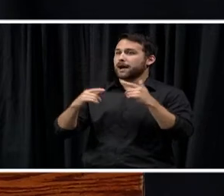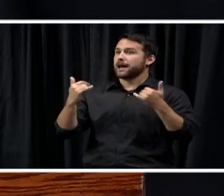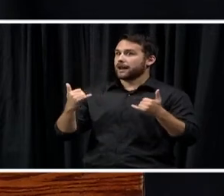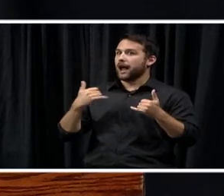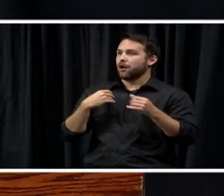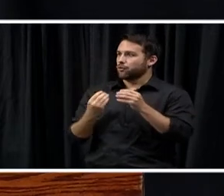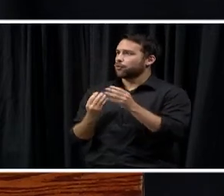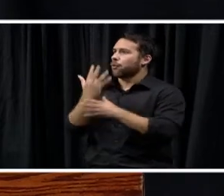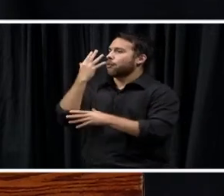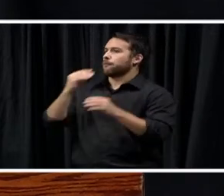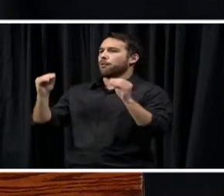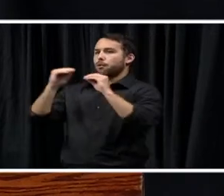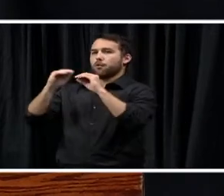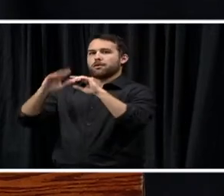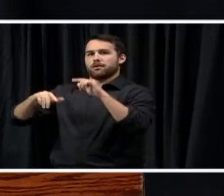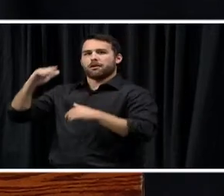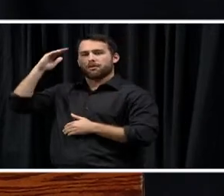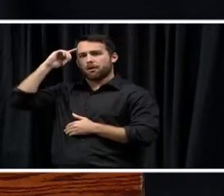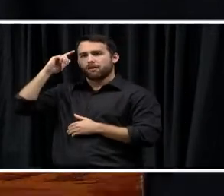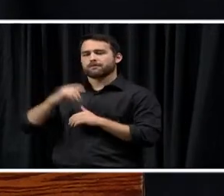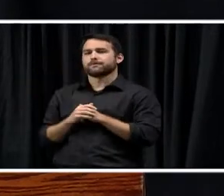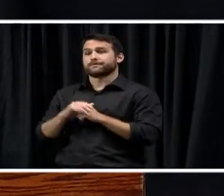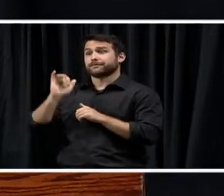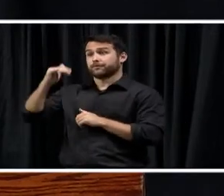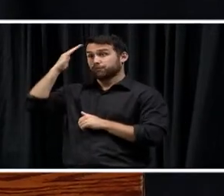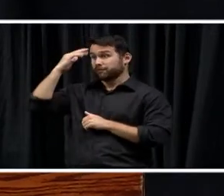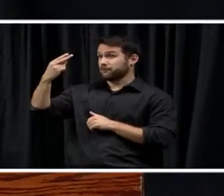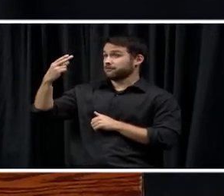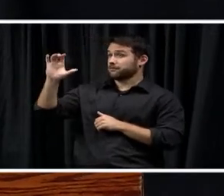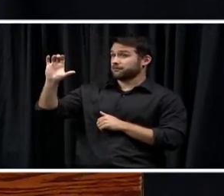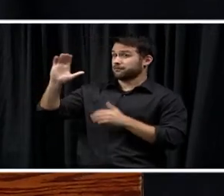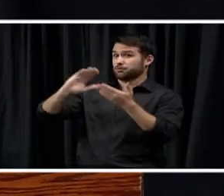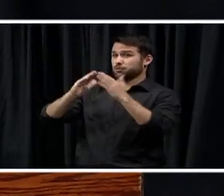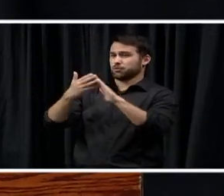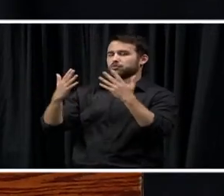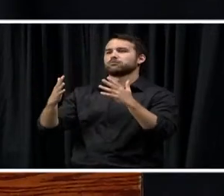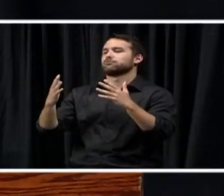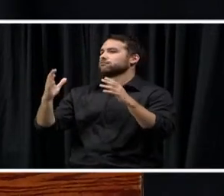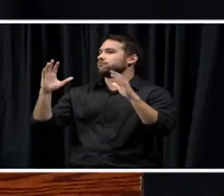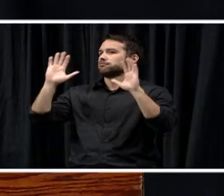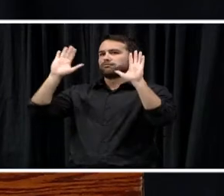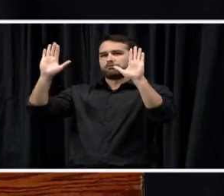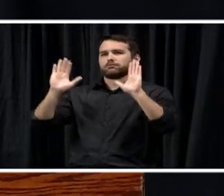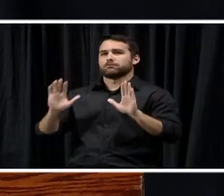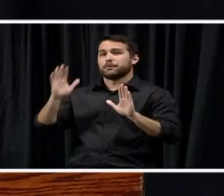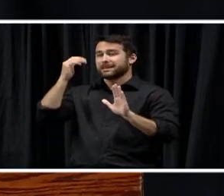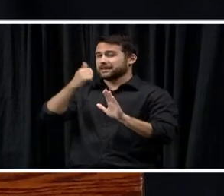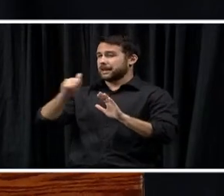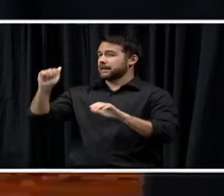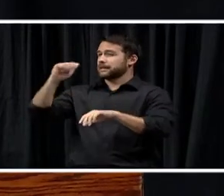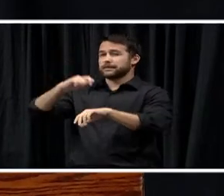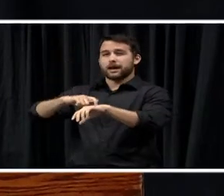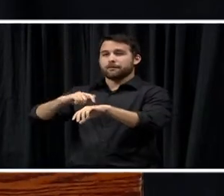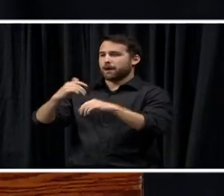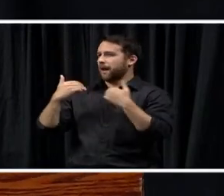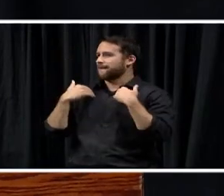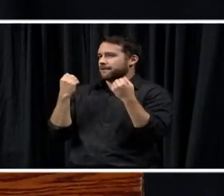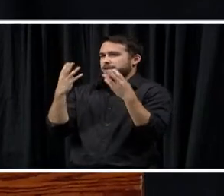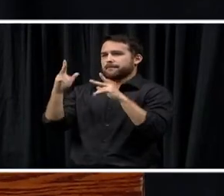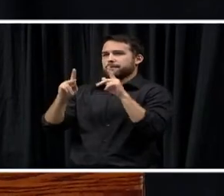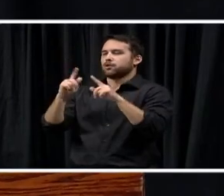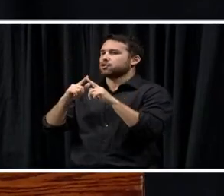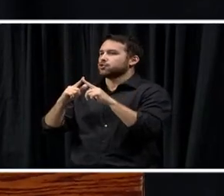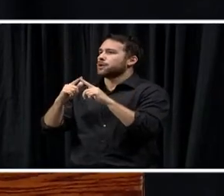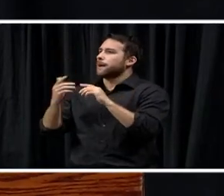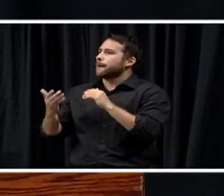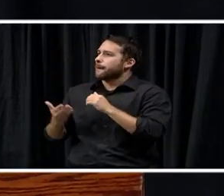ever thought I would have. That is why the Henry Clay community is so wonderful. Because at any point in the day, there were a handful of people to lift us